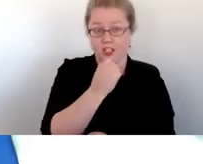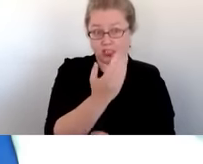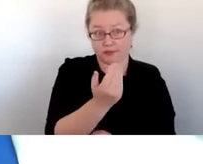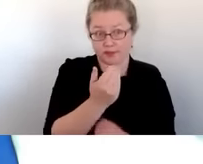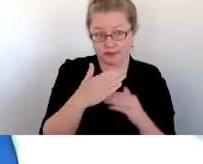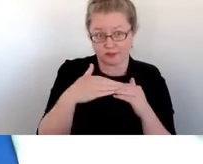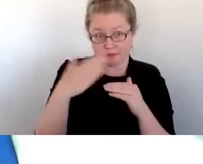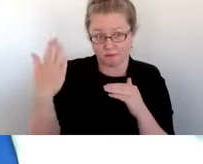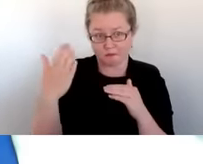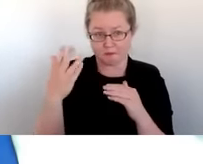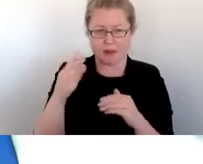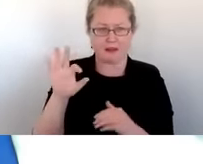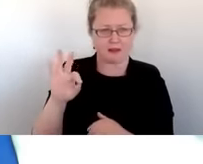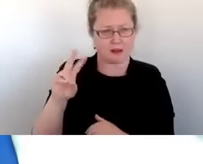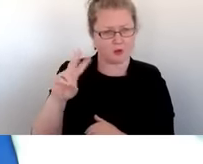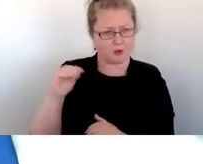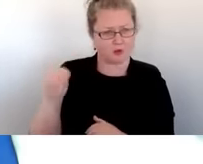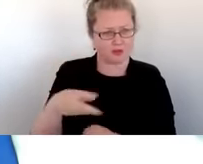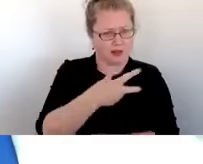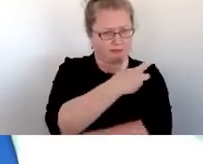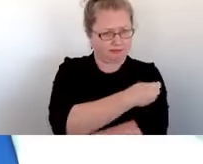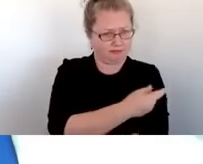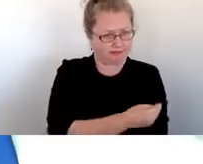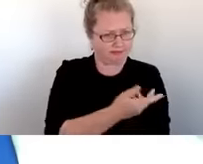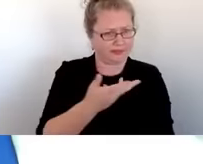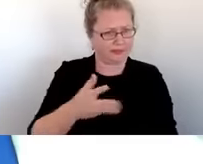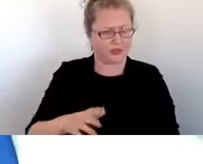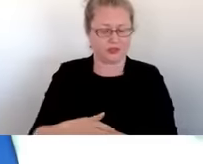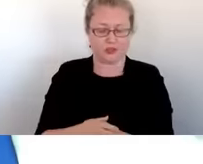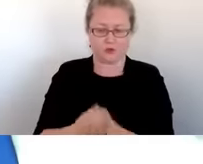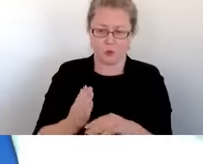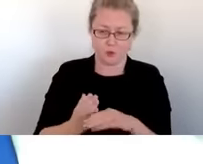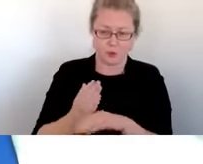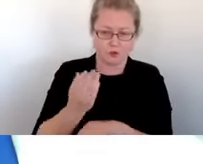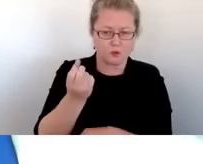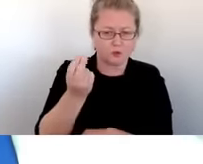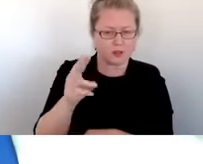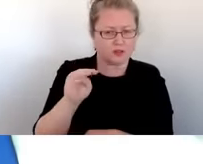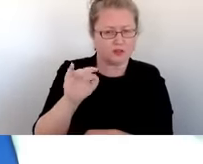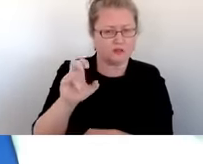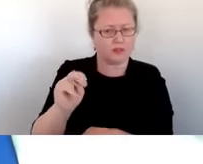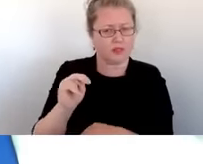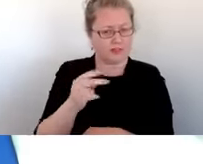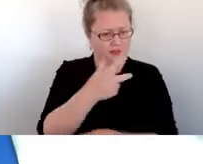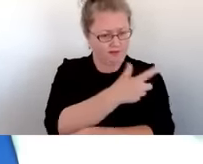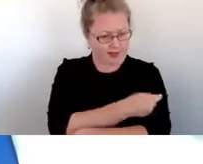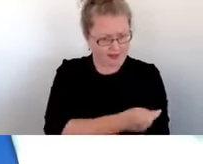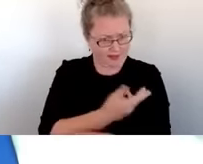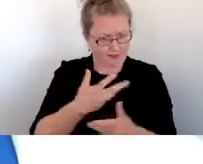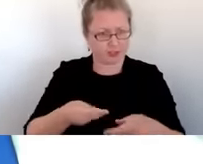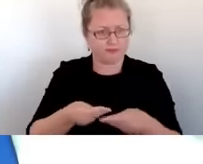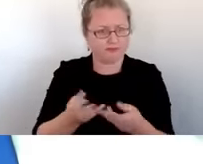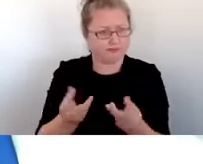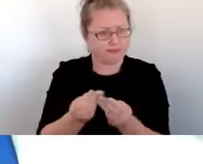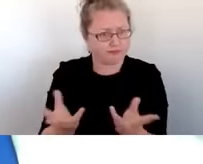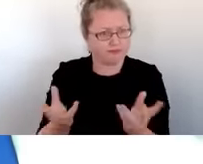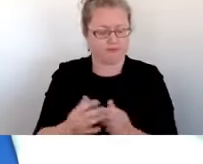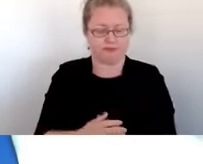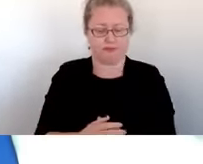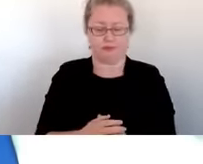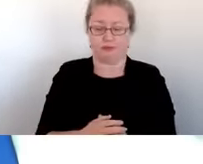two-dose primary series, and more than 12 million COVID-19 vaccines had been administered. We started offering